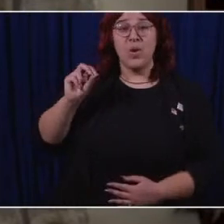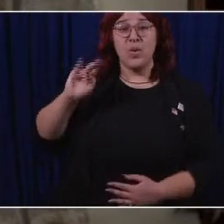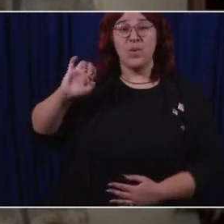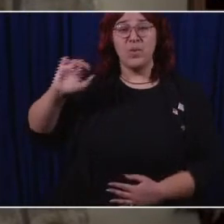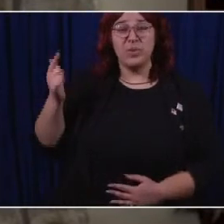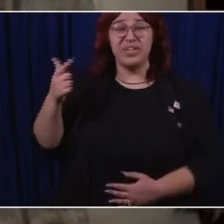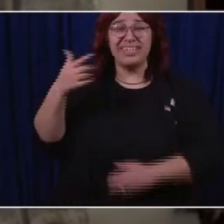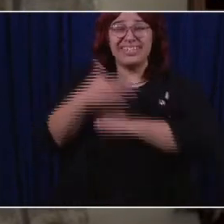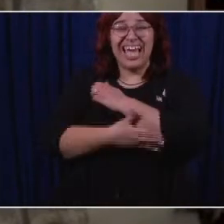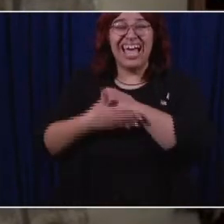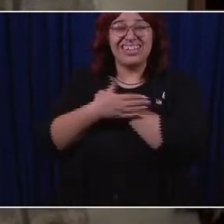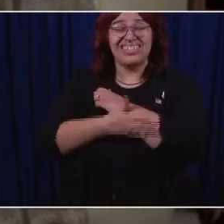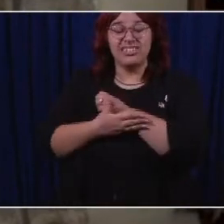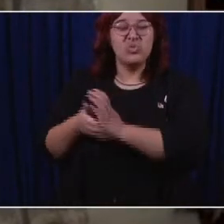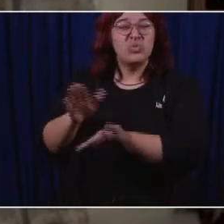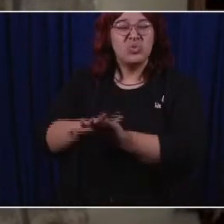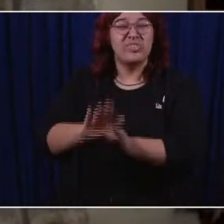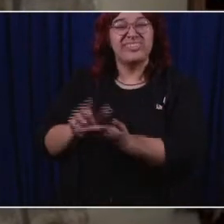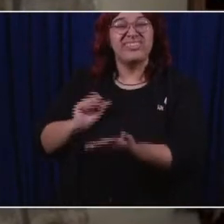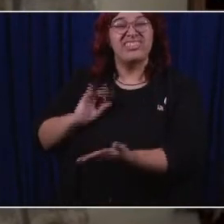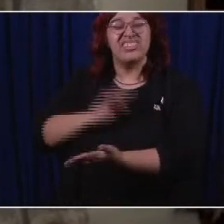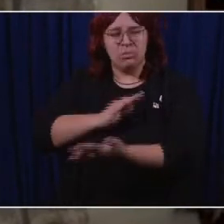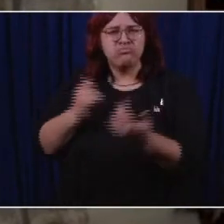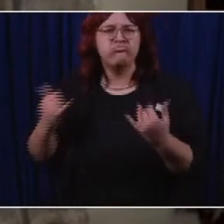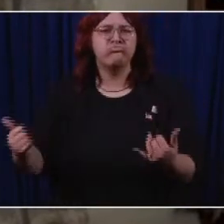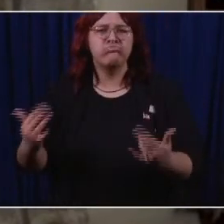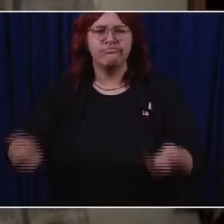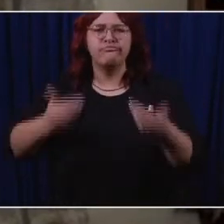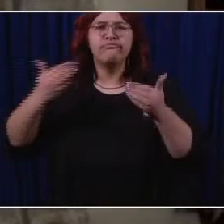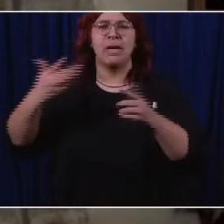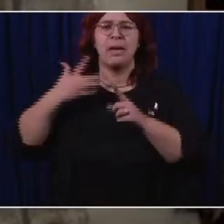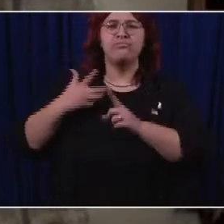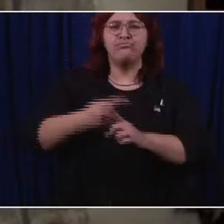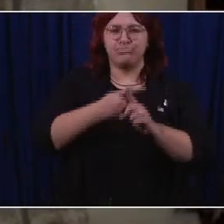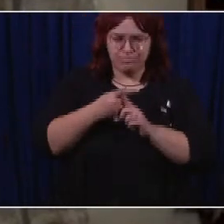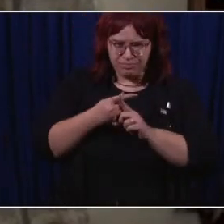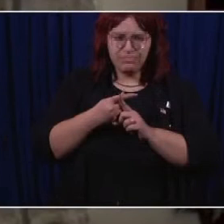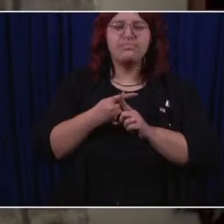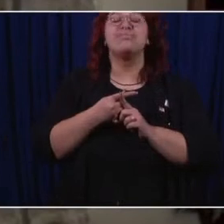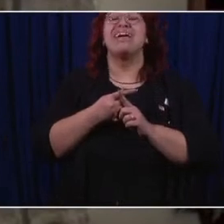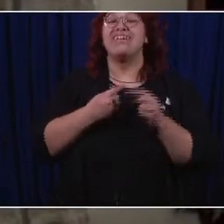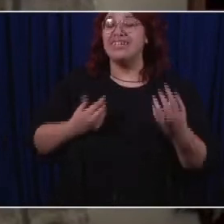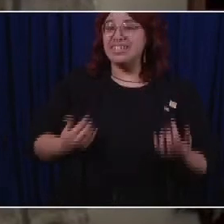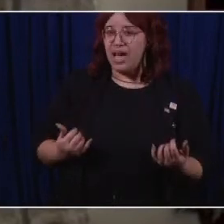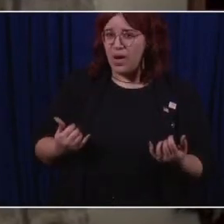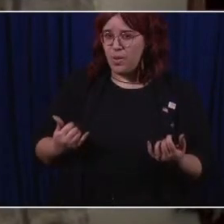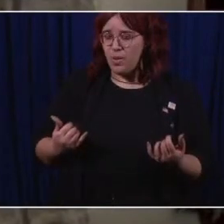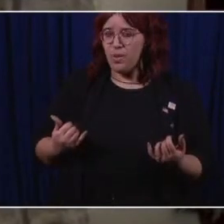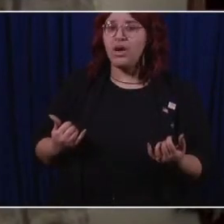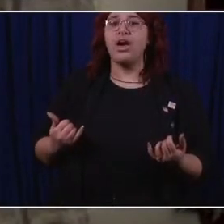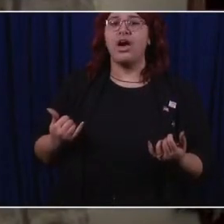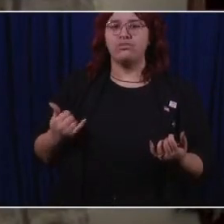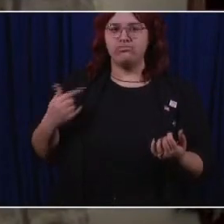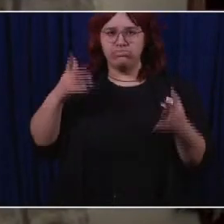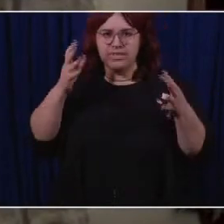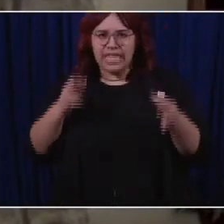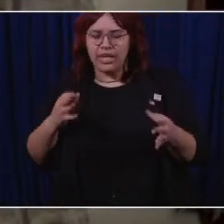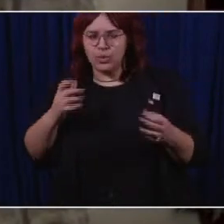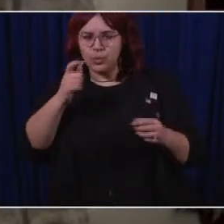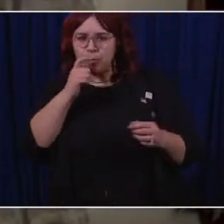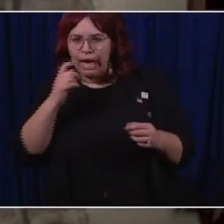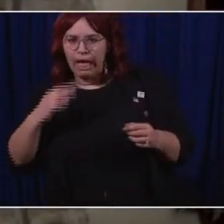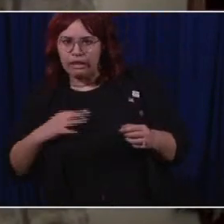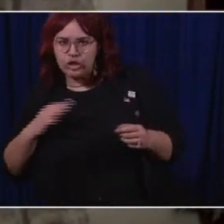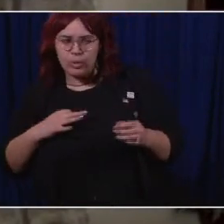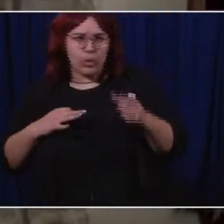their vaccines today. Now, new guidance on who is eligible and, more importantly, who's not eligible, such as board members and